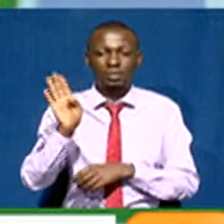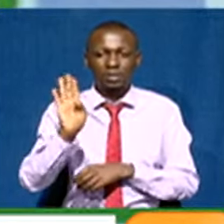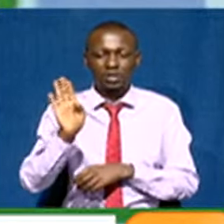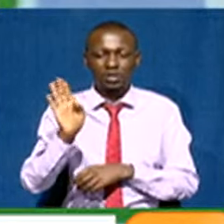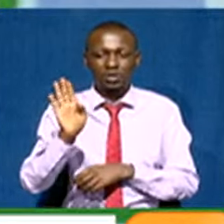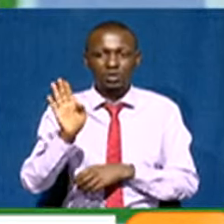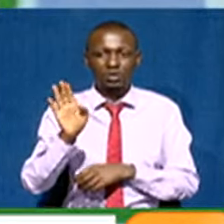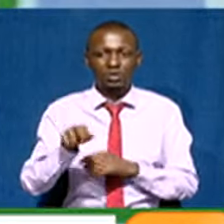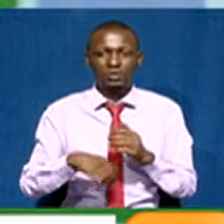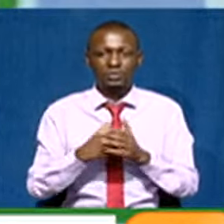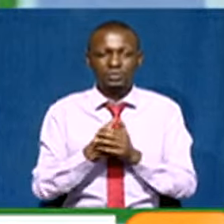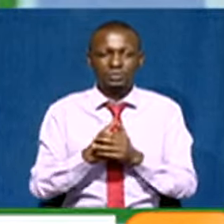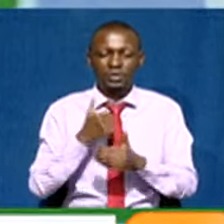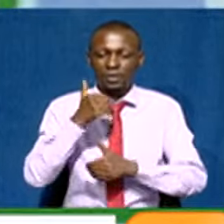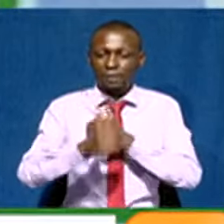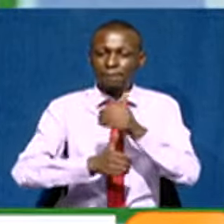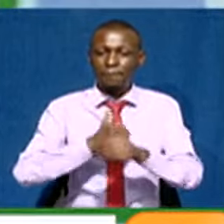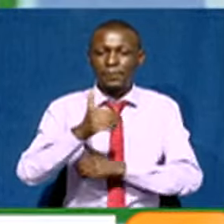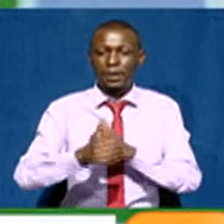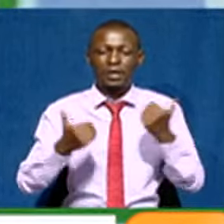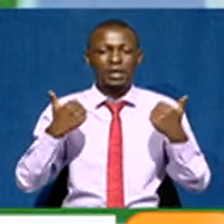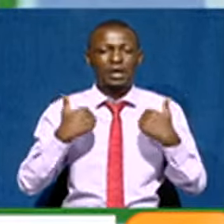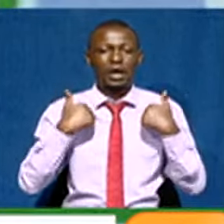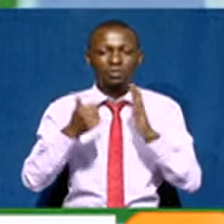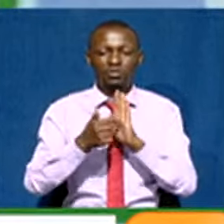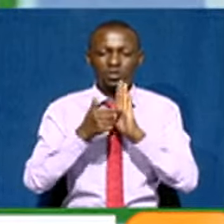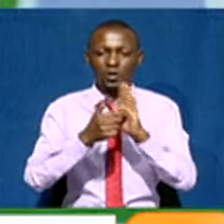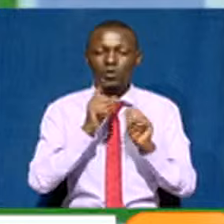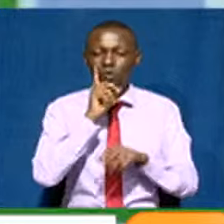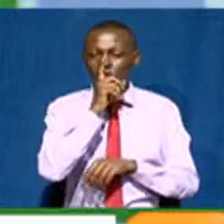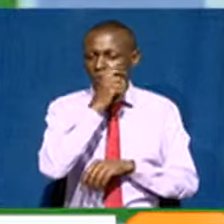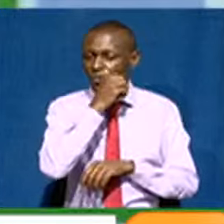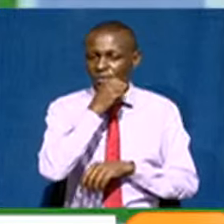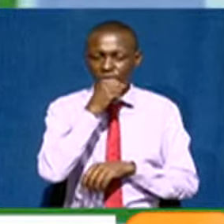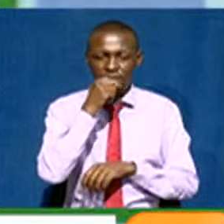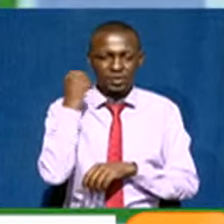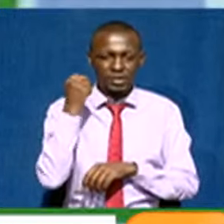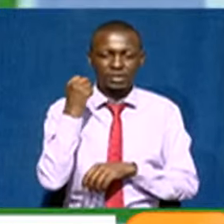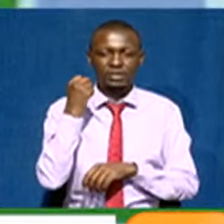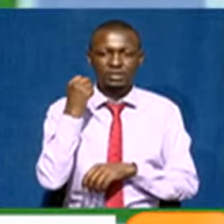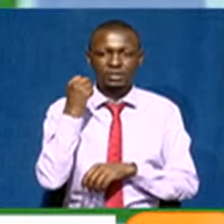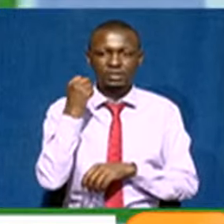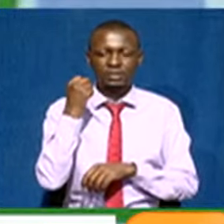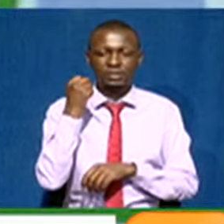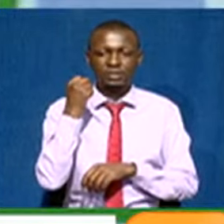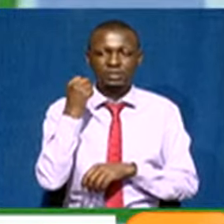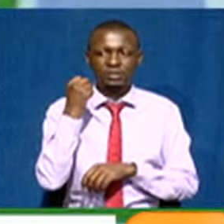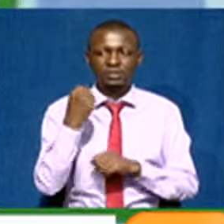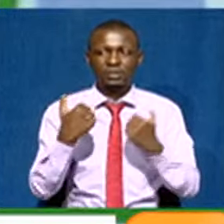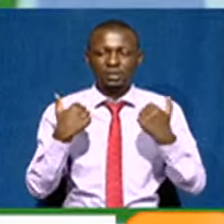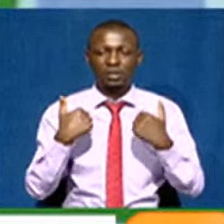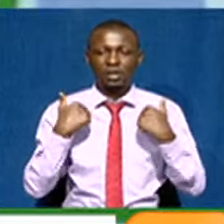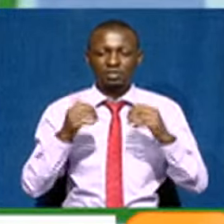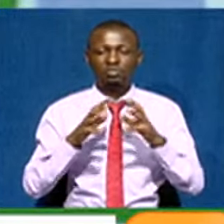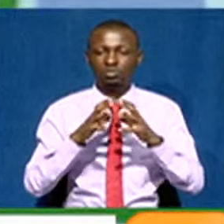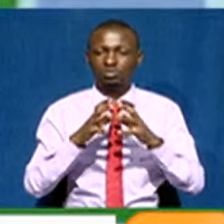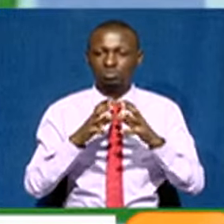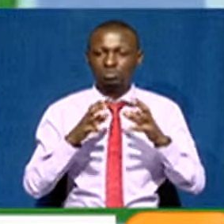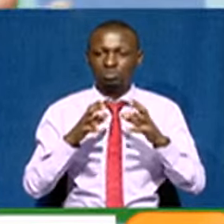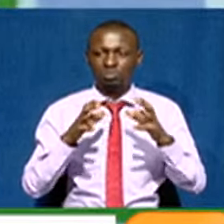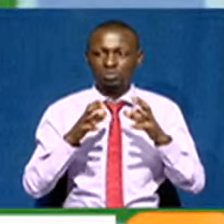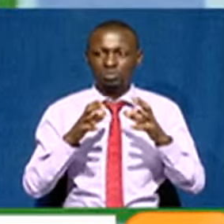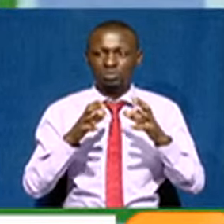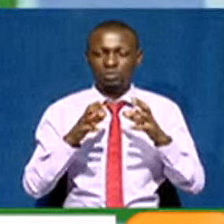can see that progress, and that traction tells you exactly that there is a lot of traction that is being gained. And if we look at that data, looking at